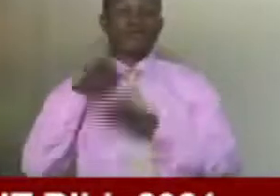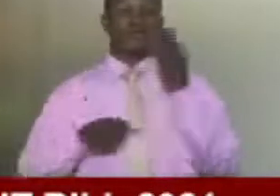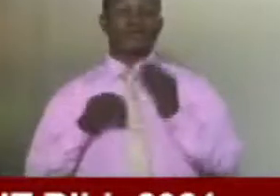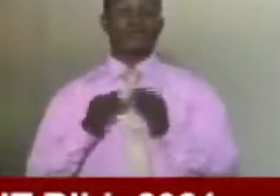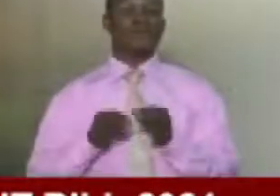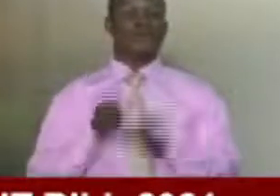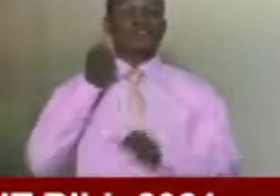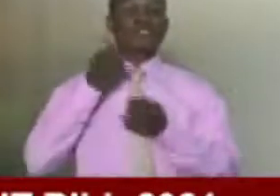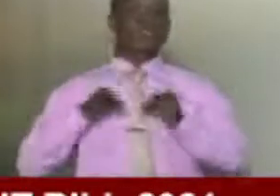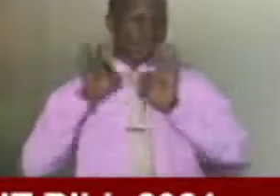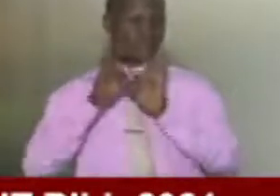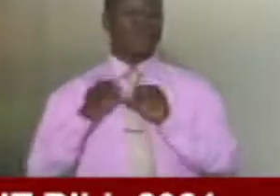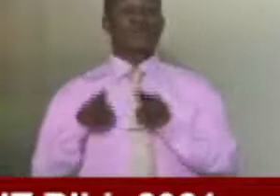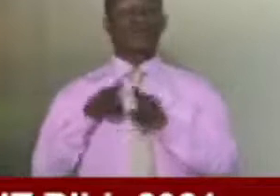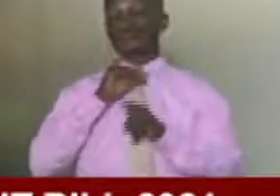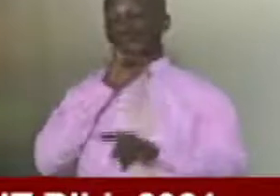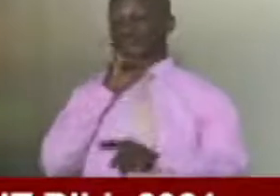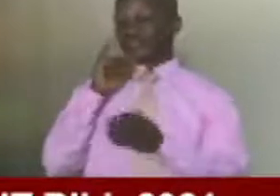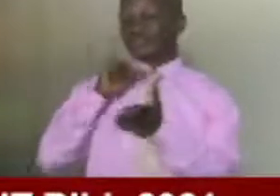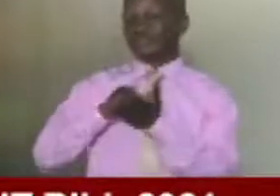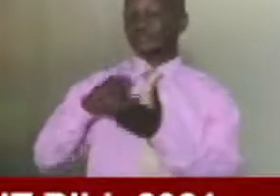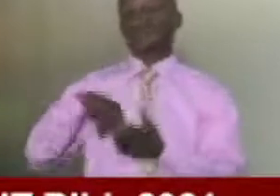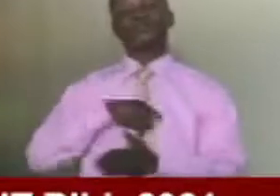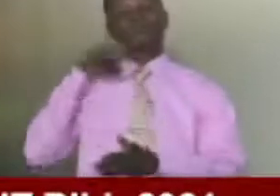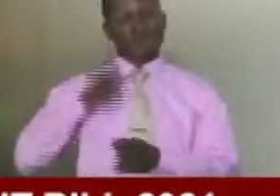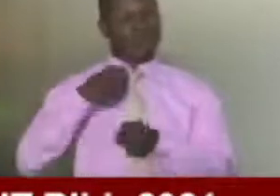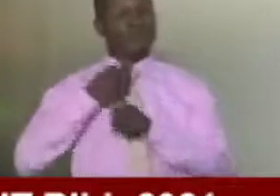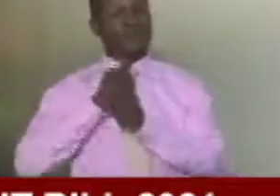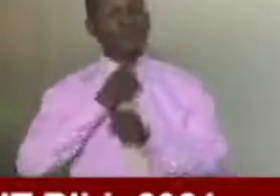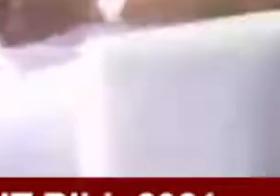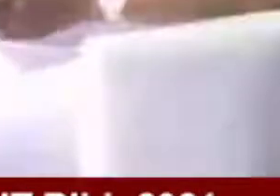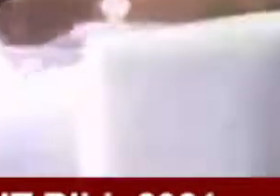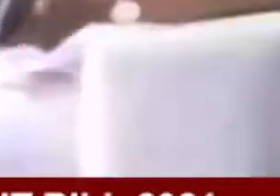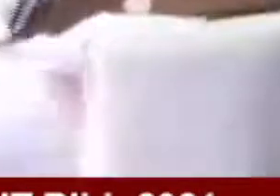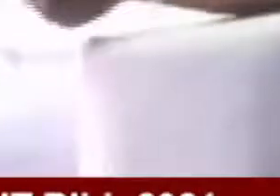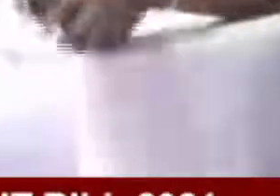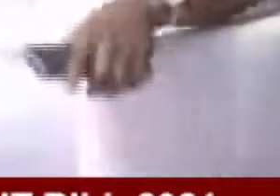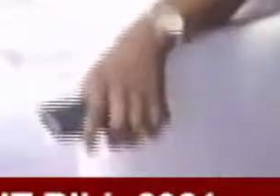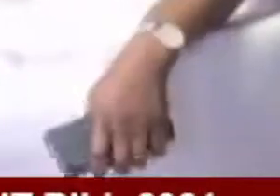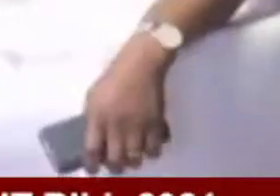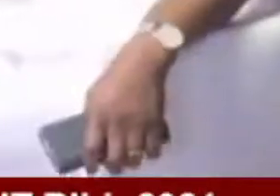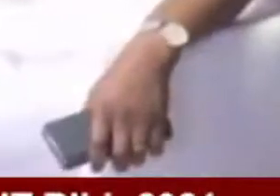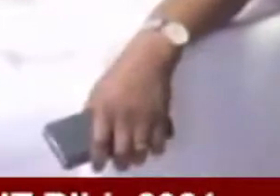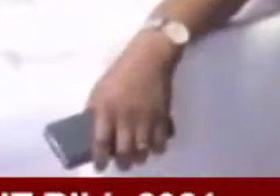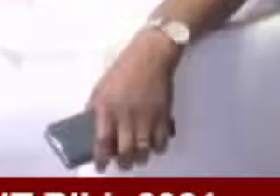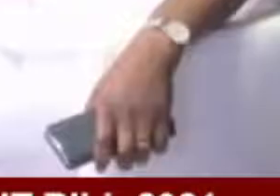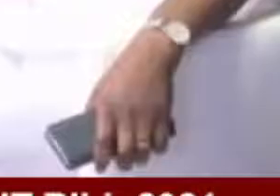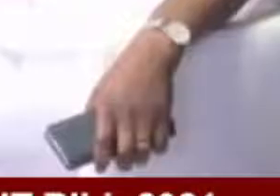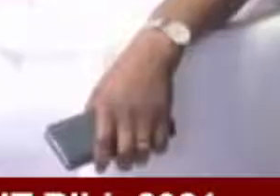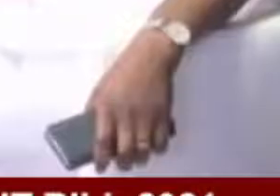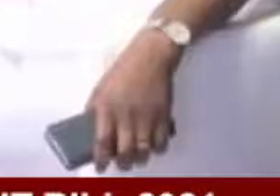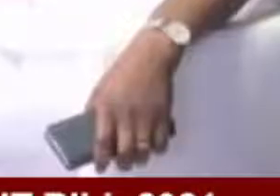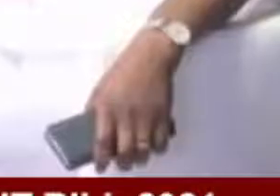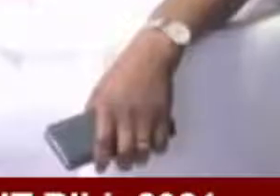important also is that we must ensure that this bill becomes law as soon as